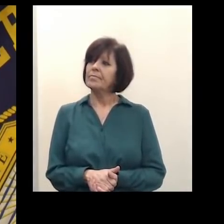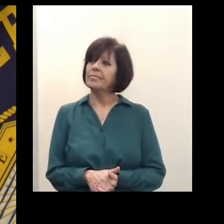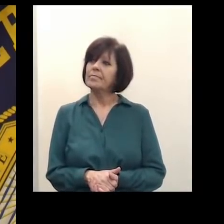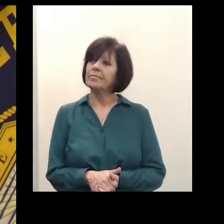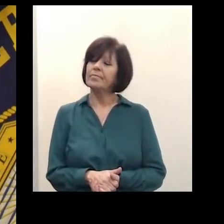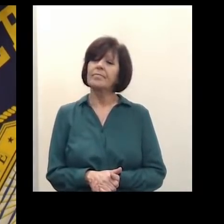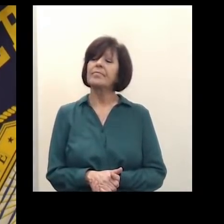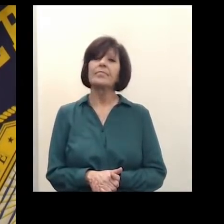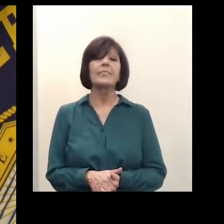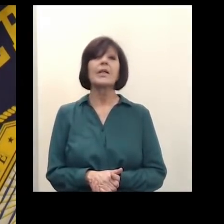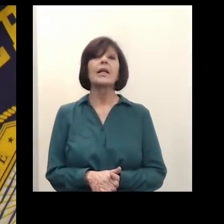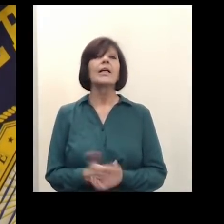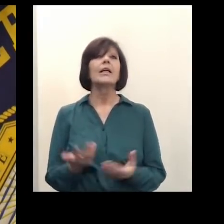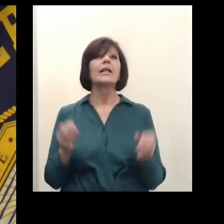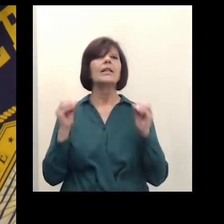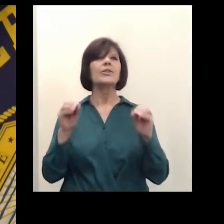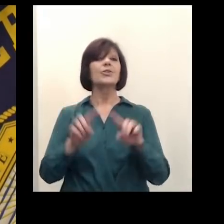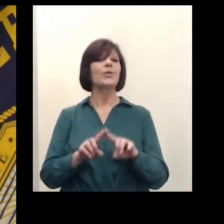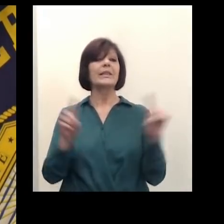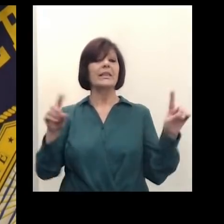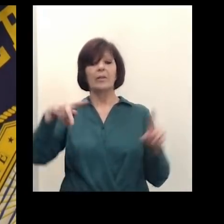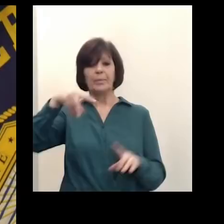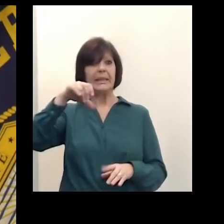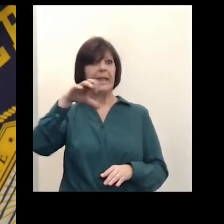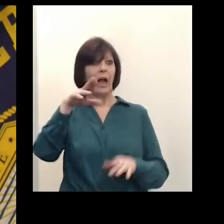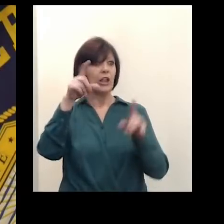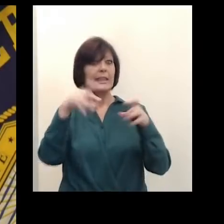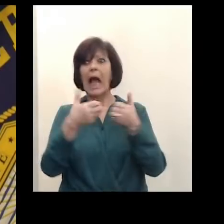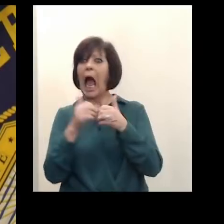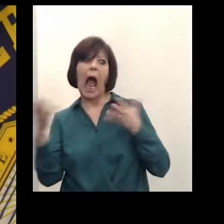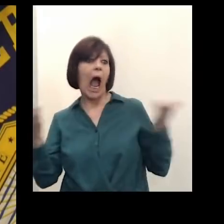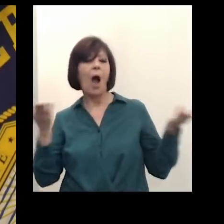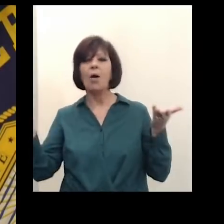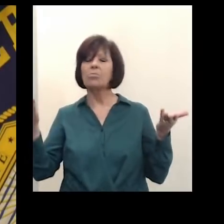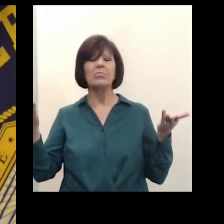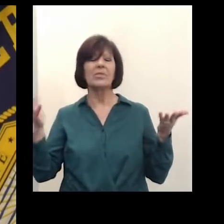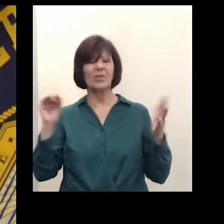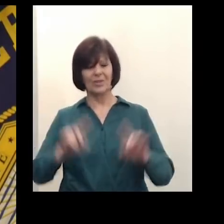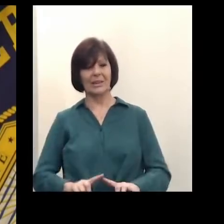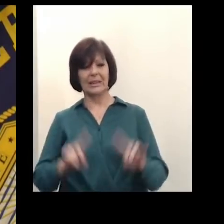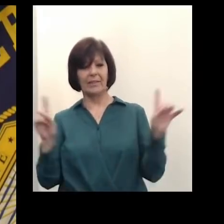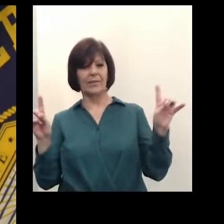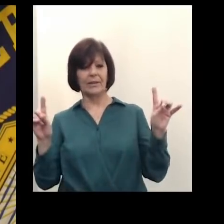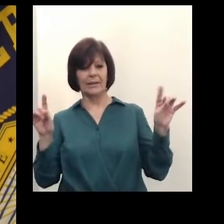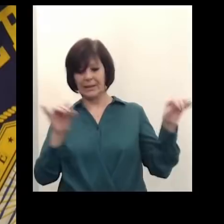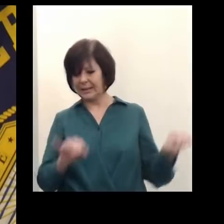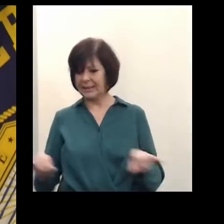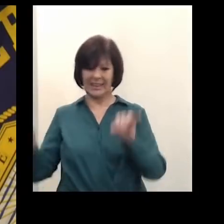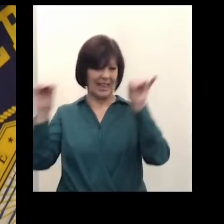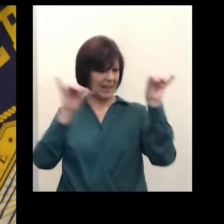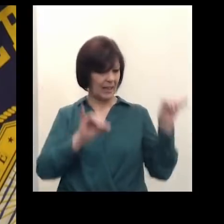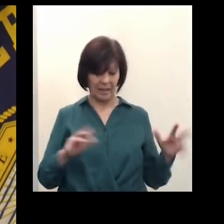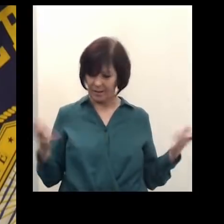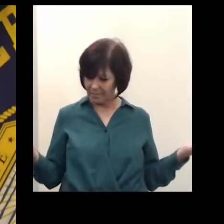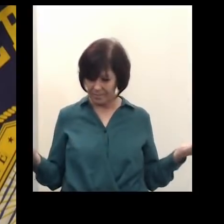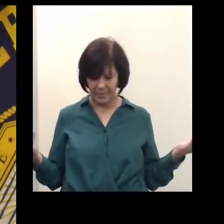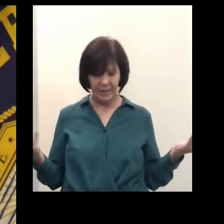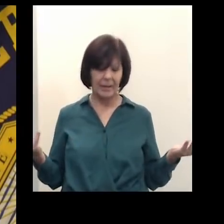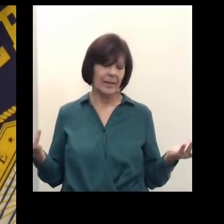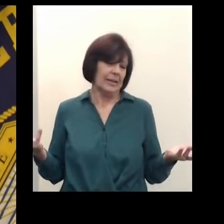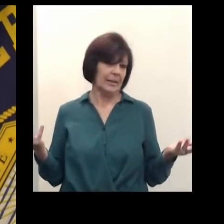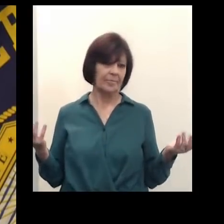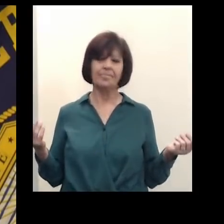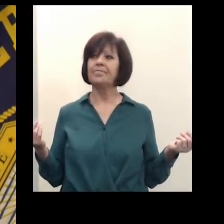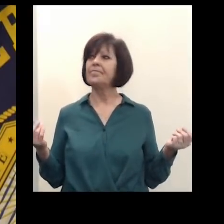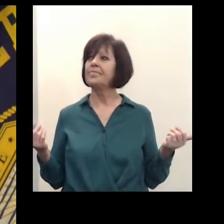There's no difference in PCR tests in terms of whether it's positive or negative. Cycle threshold gives us perhaps a sense of how much virus is